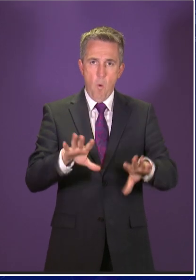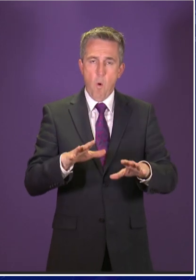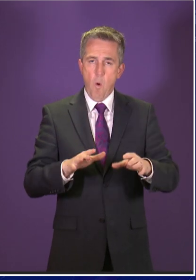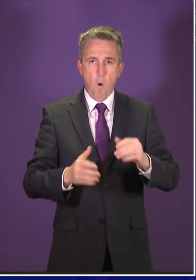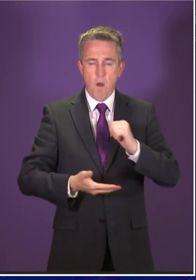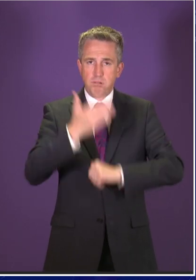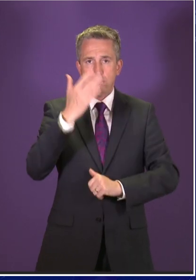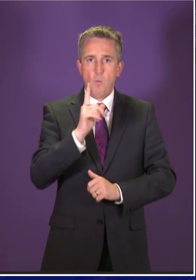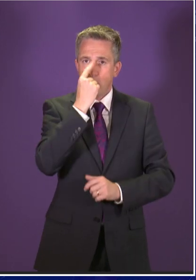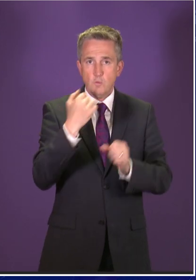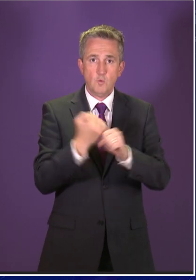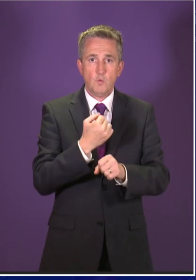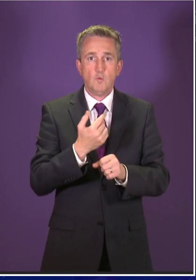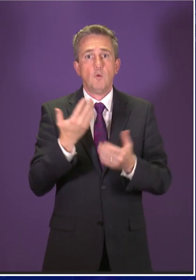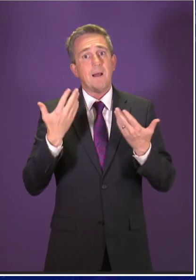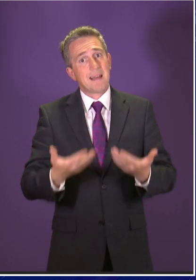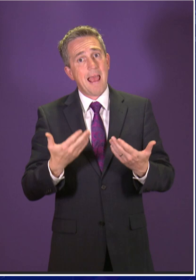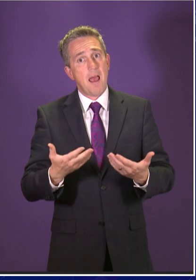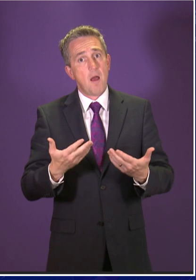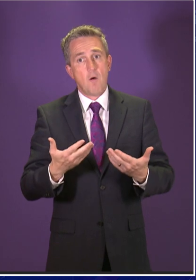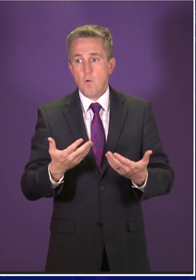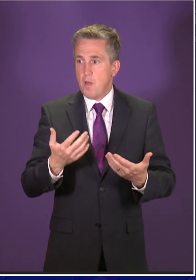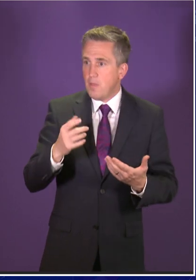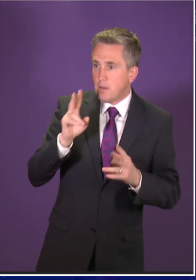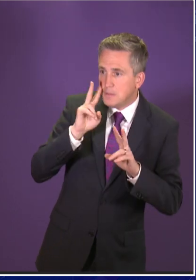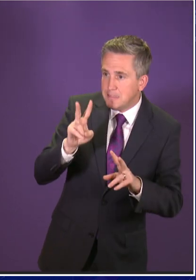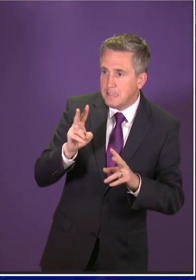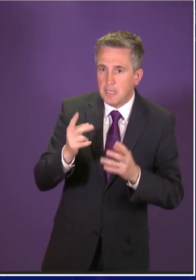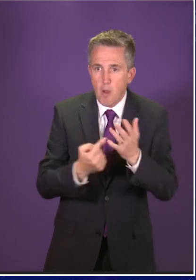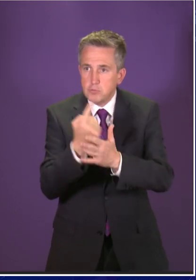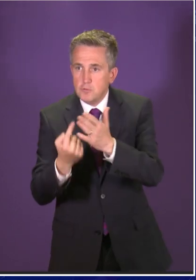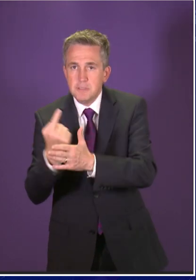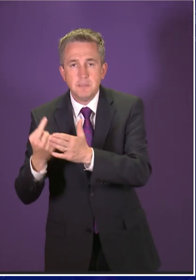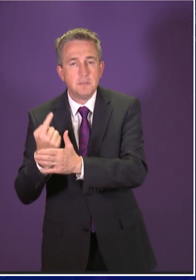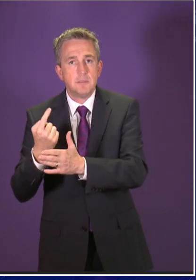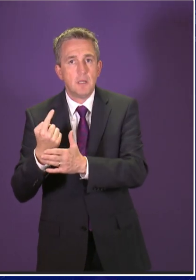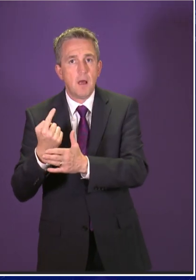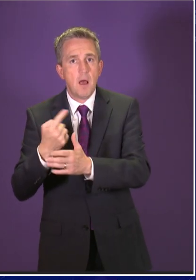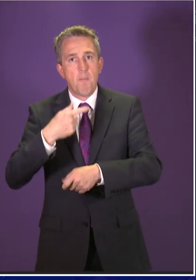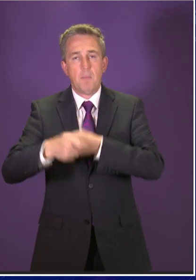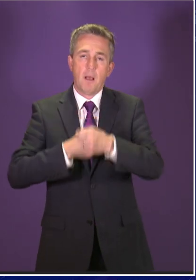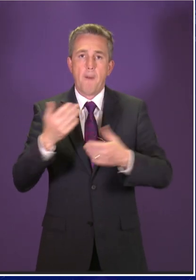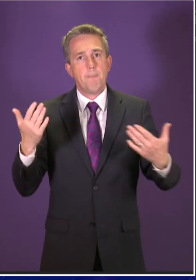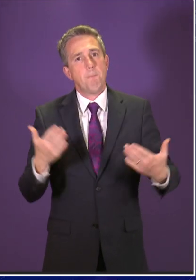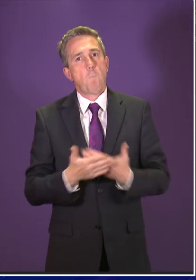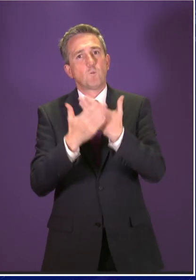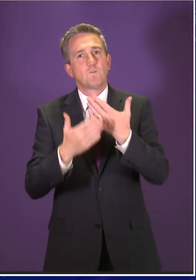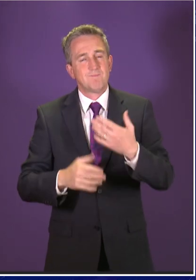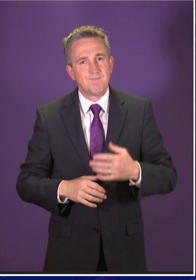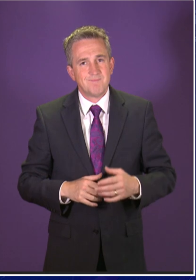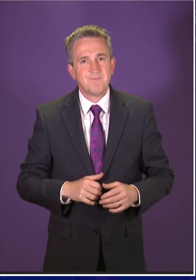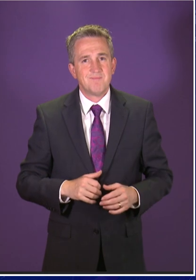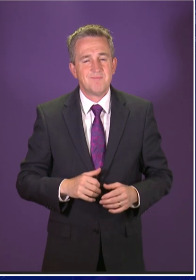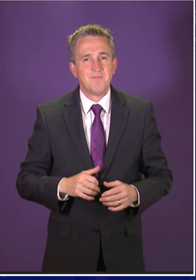were could be replaced by people living the lives that they themselves wanted to lead. The essence, in short, of being modern.